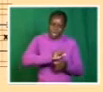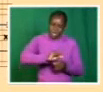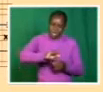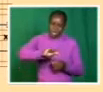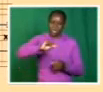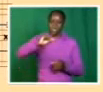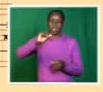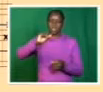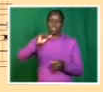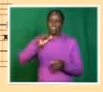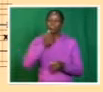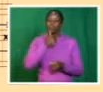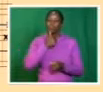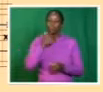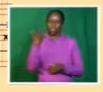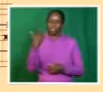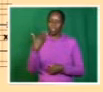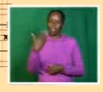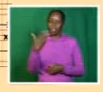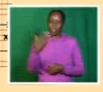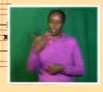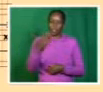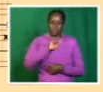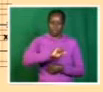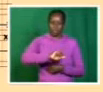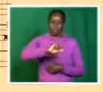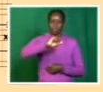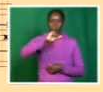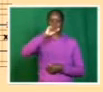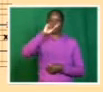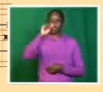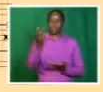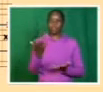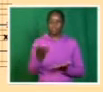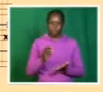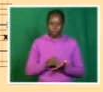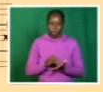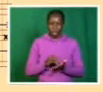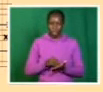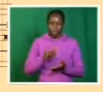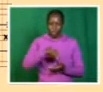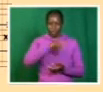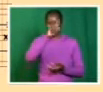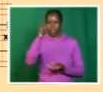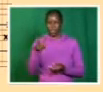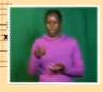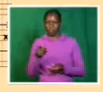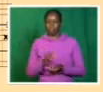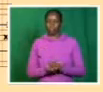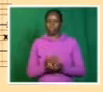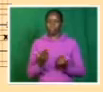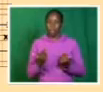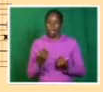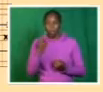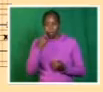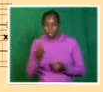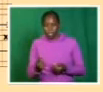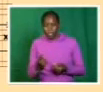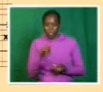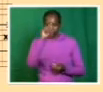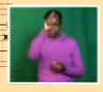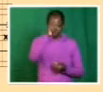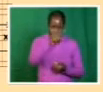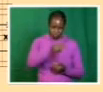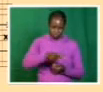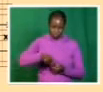using your free hand, okay, to come up with a curve. So I've done that, and here is the